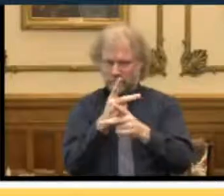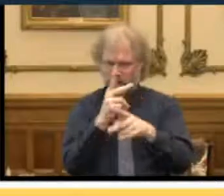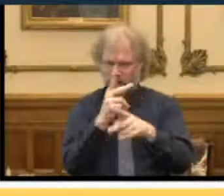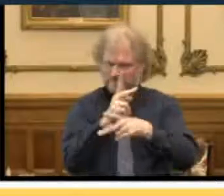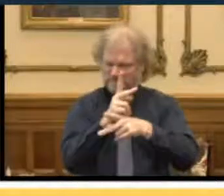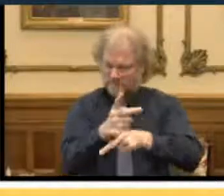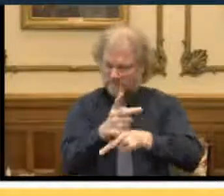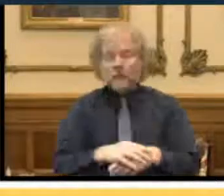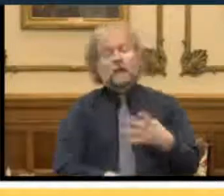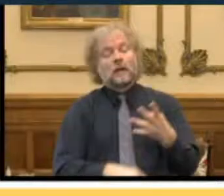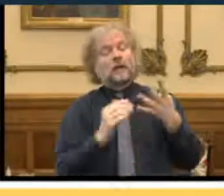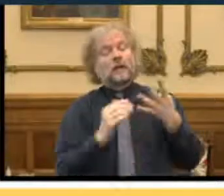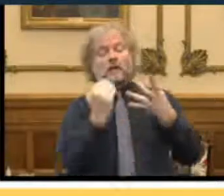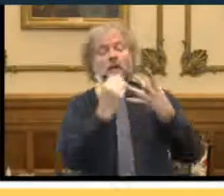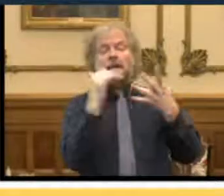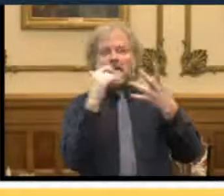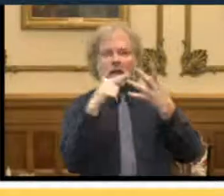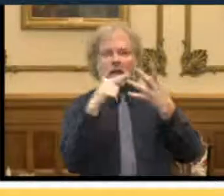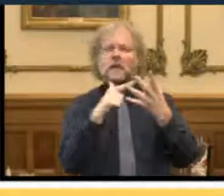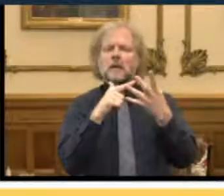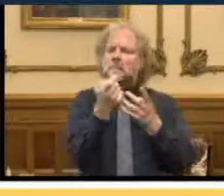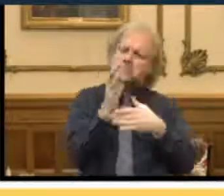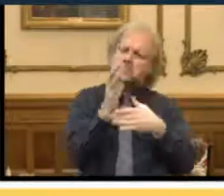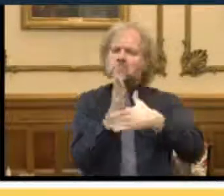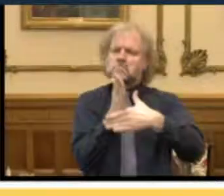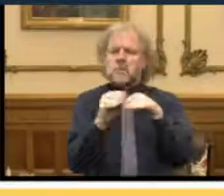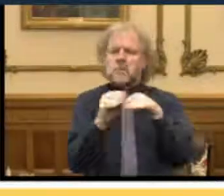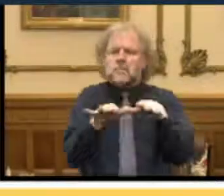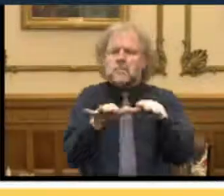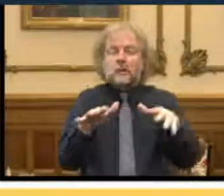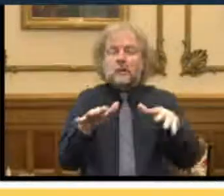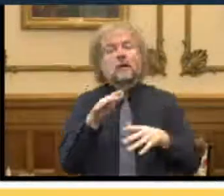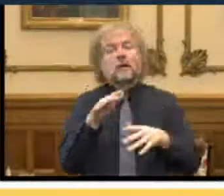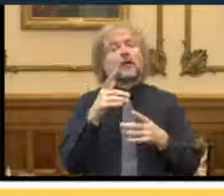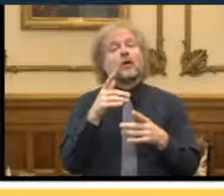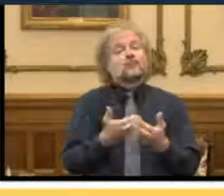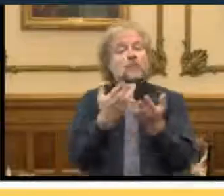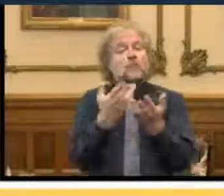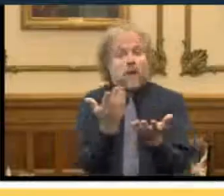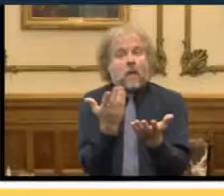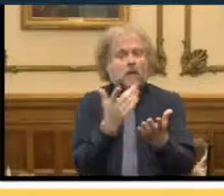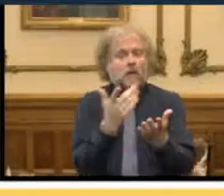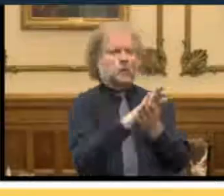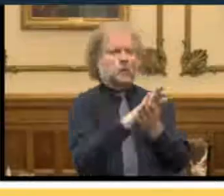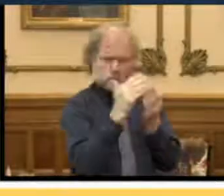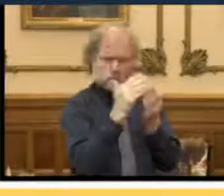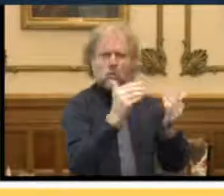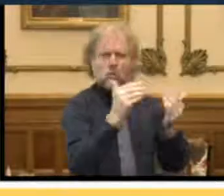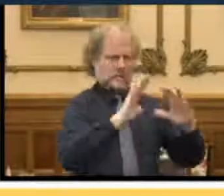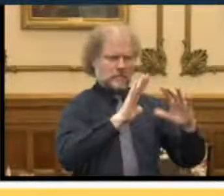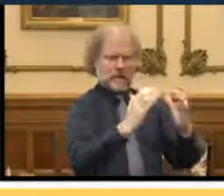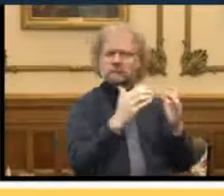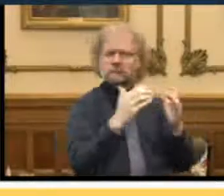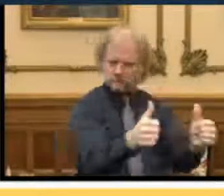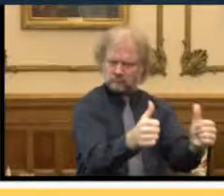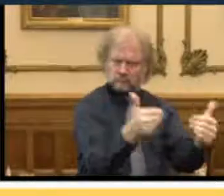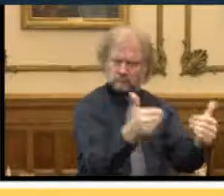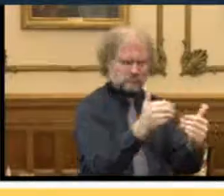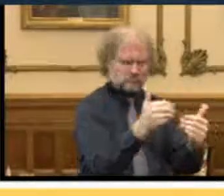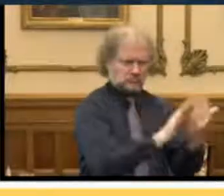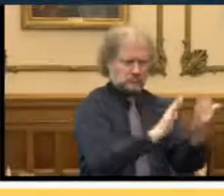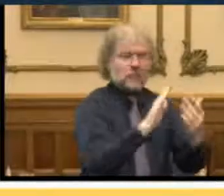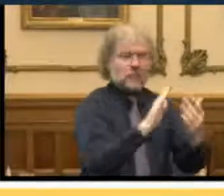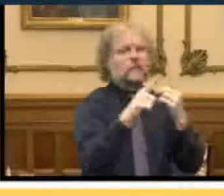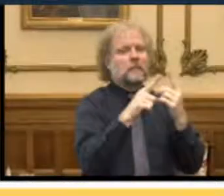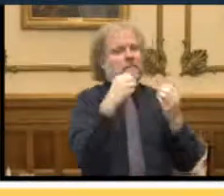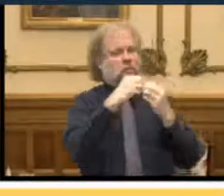there's a moderate community spread, and the recommendations in this scenario would be that schools continue all grades in person, but increase vigilance